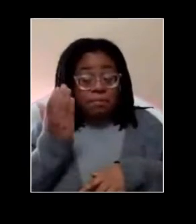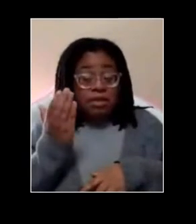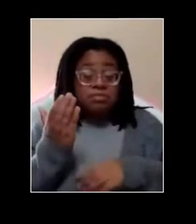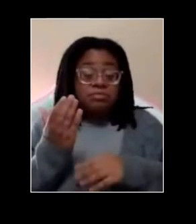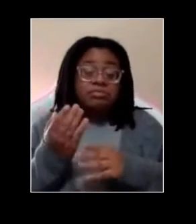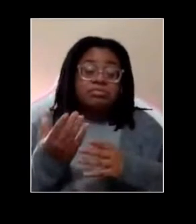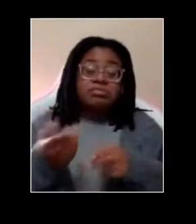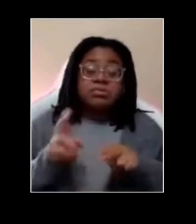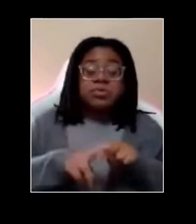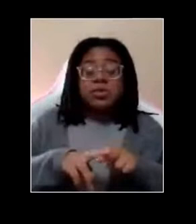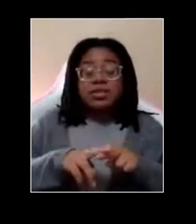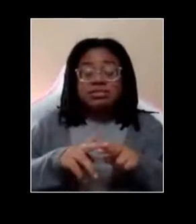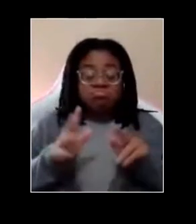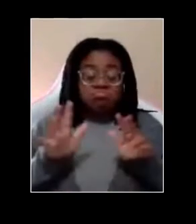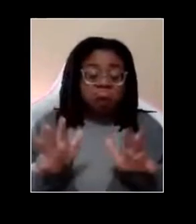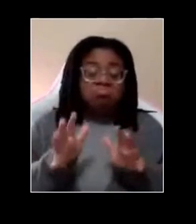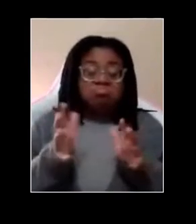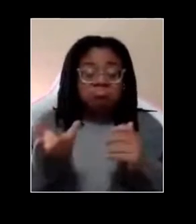increased abundance.